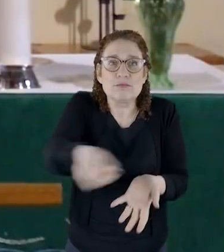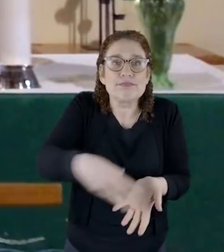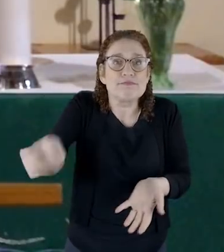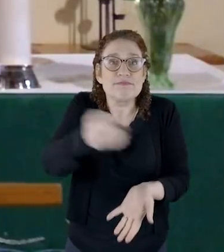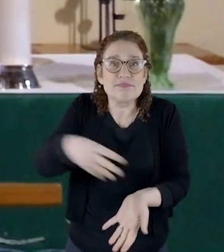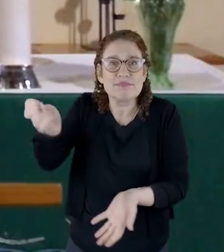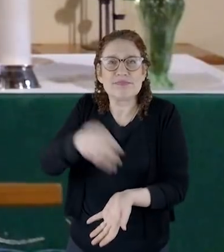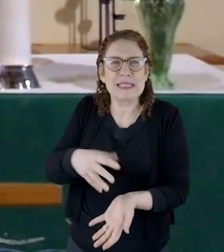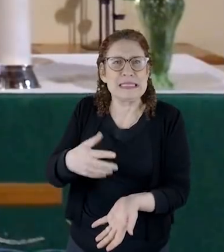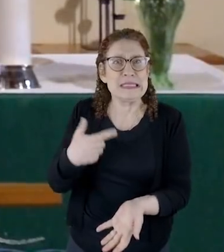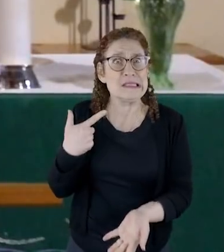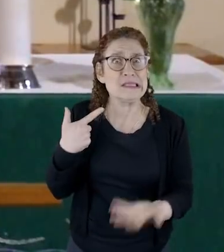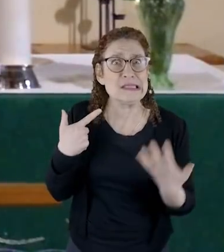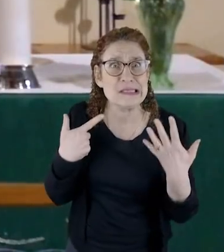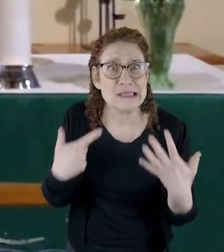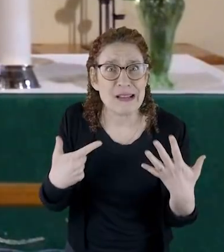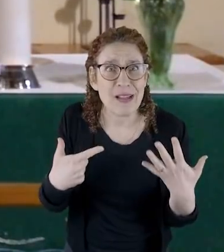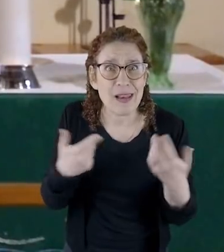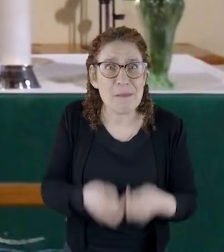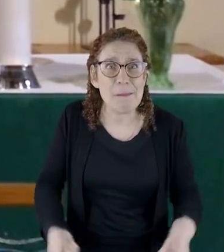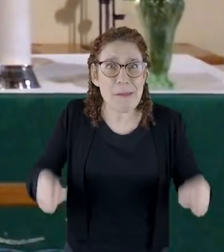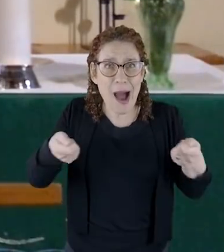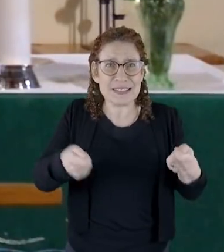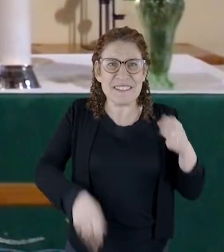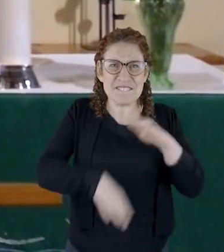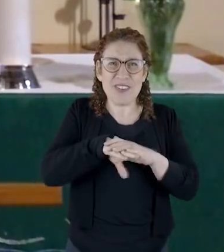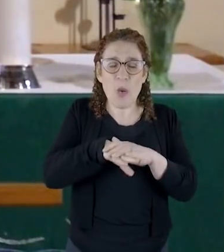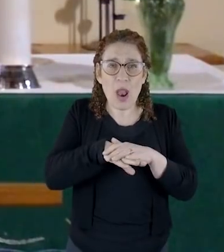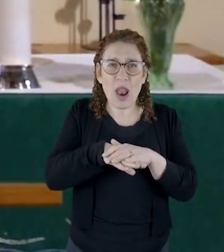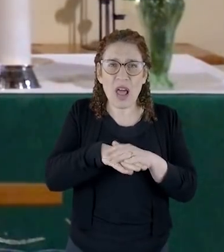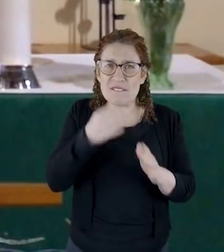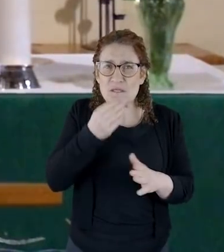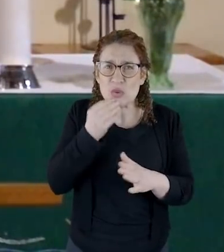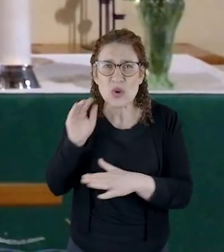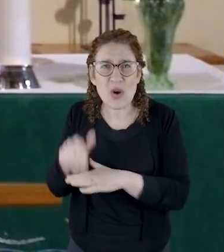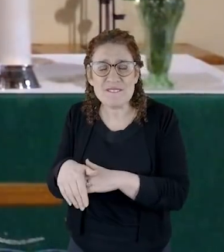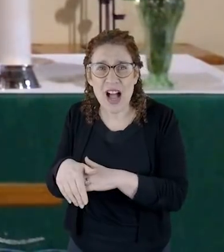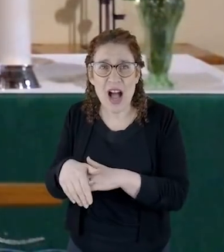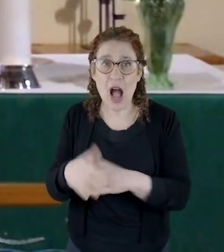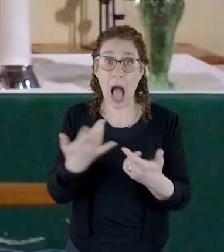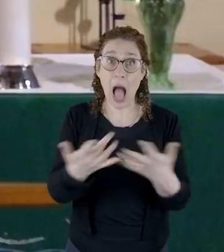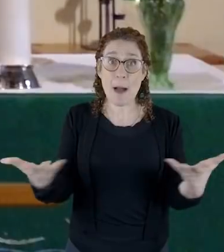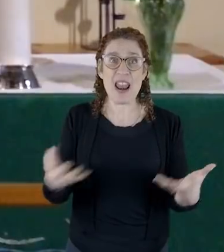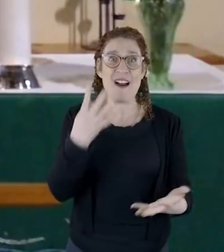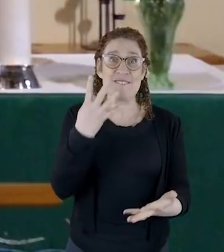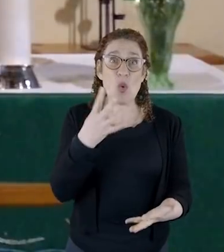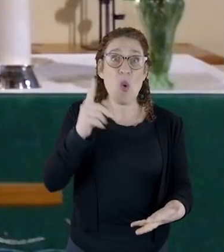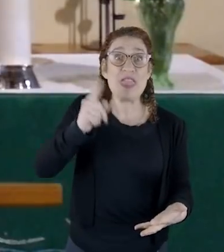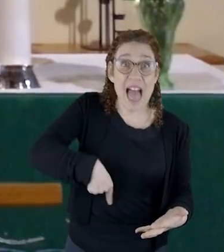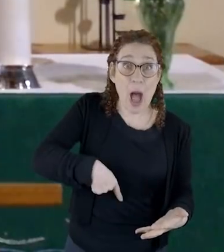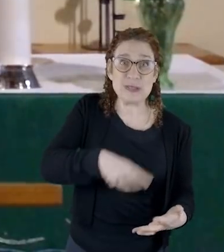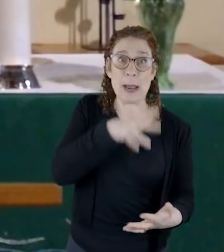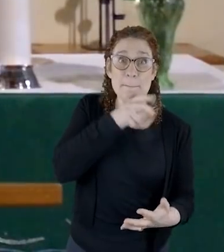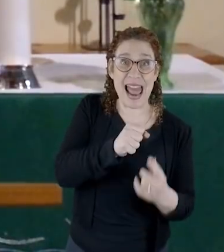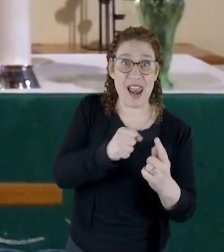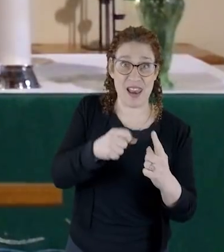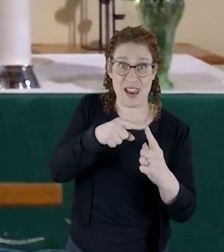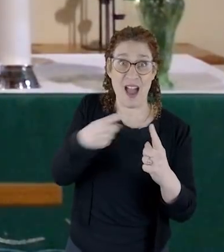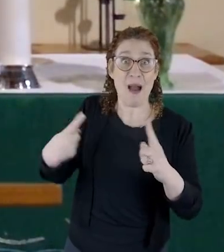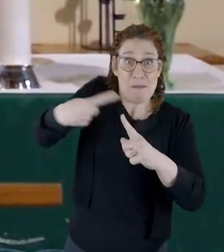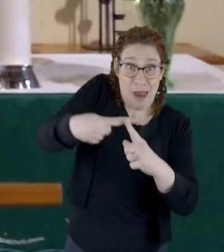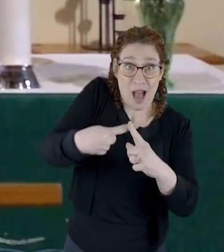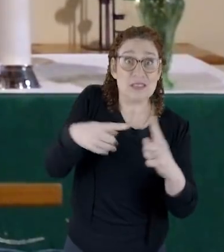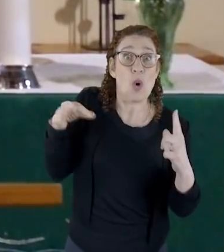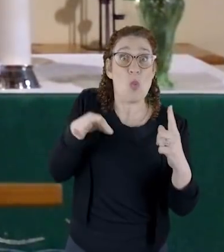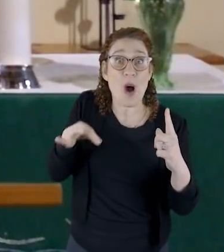broken pieces left over, 7 baskets full. Those who had eaten were 4,000 men, besides